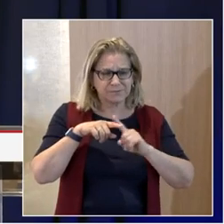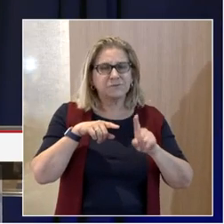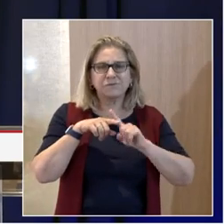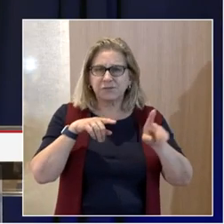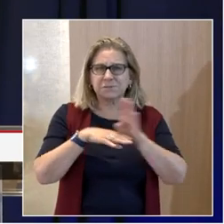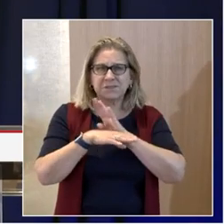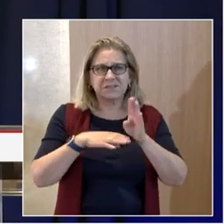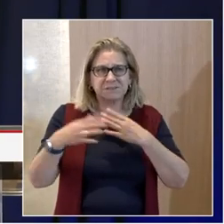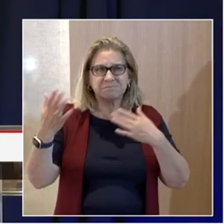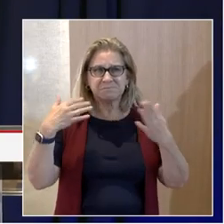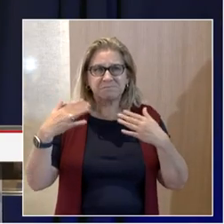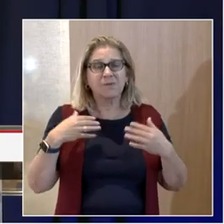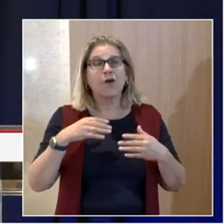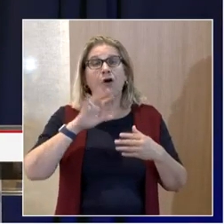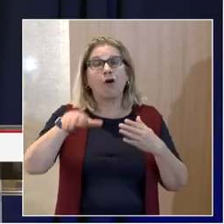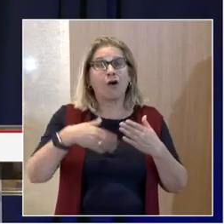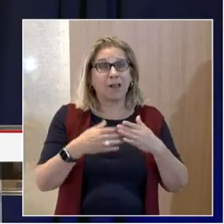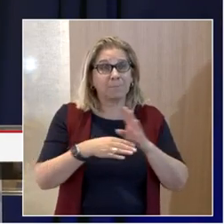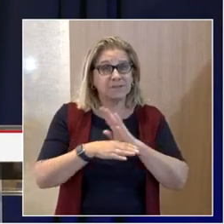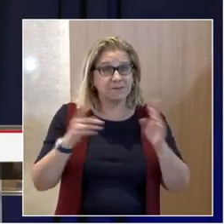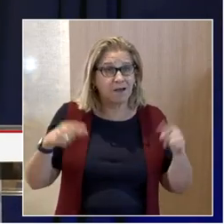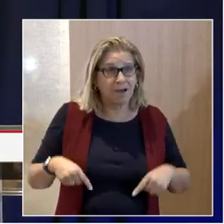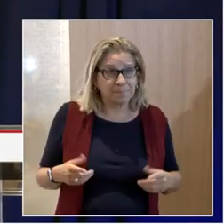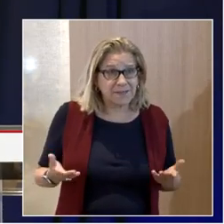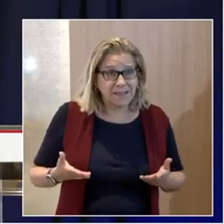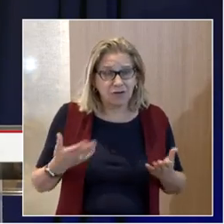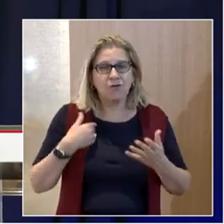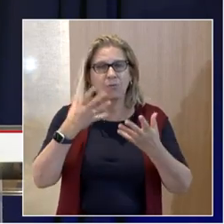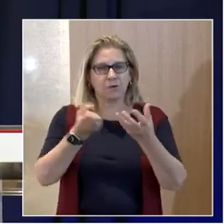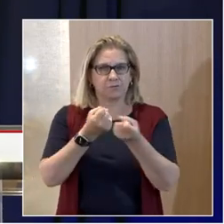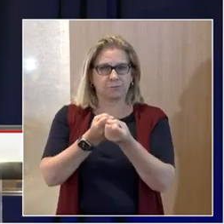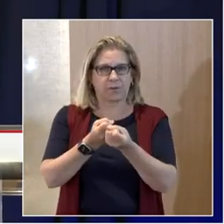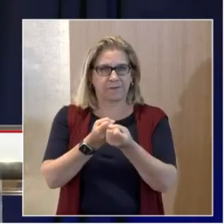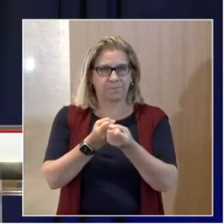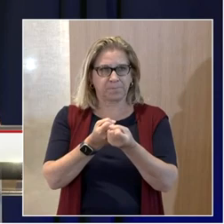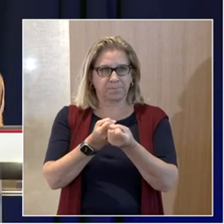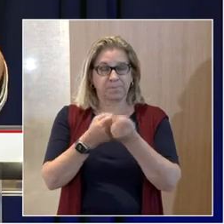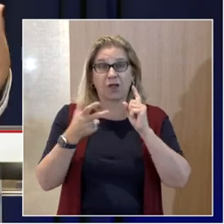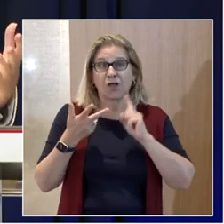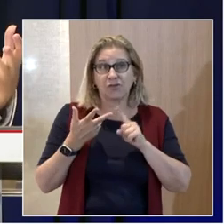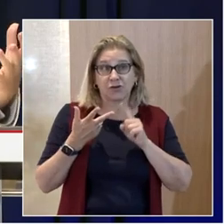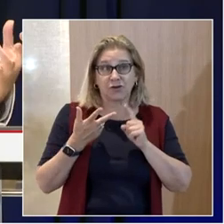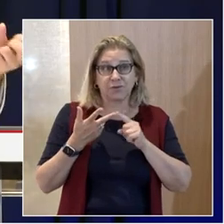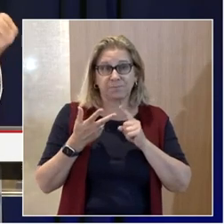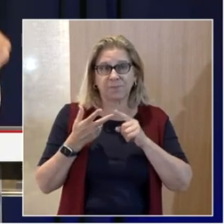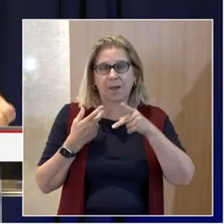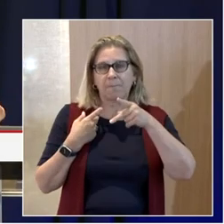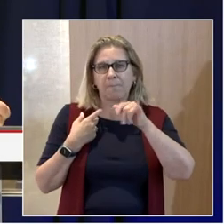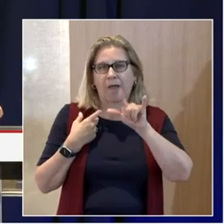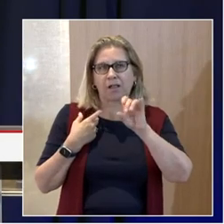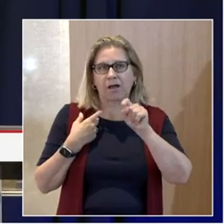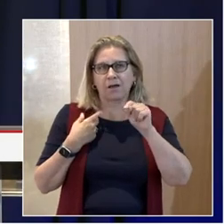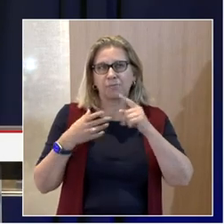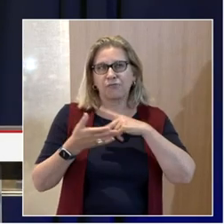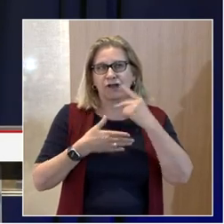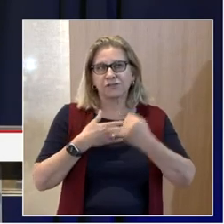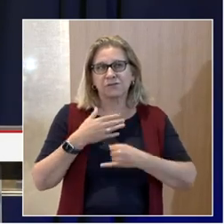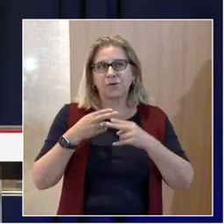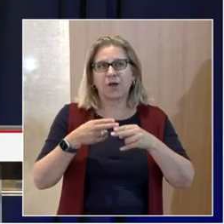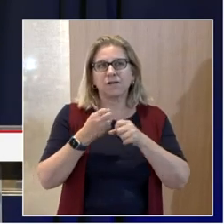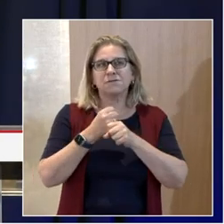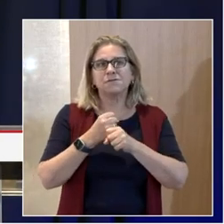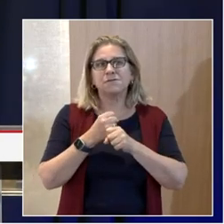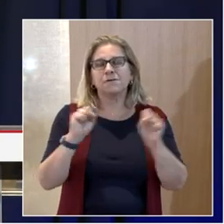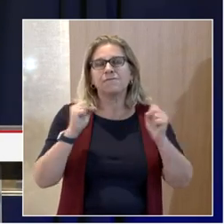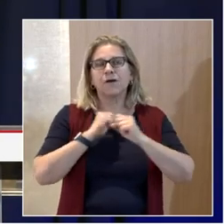make them effective. And the third piece is a new pilot program I created this year called the Safe Commercial Grants Program. And